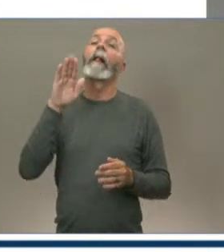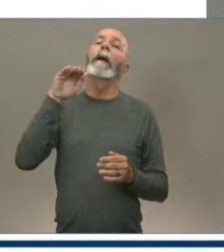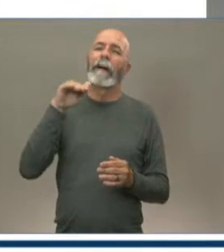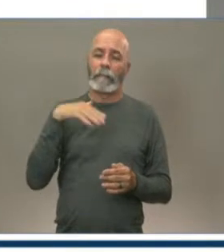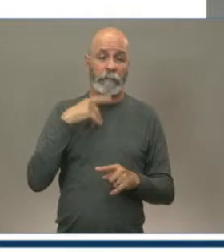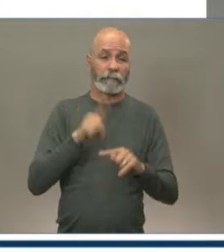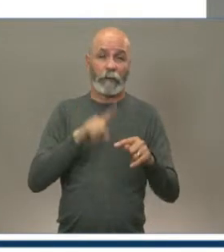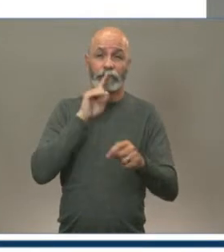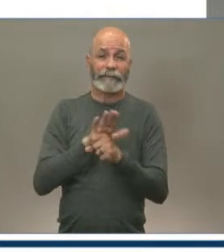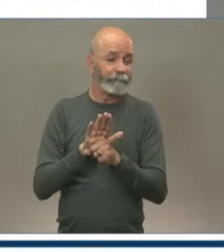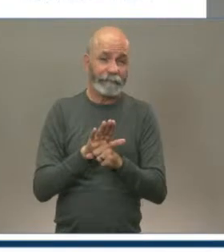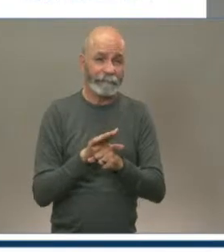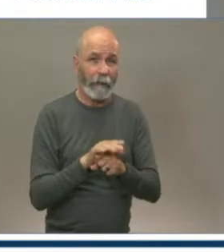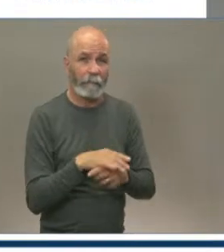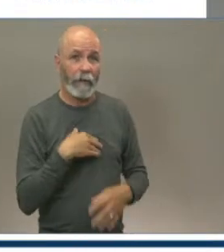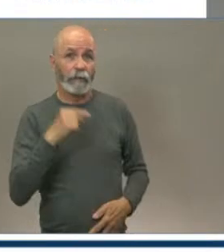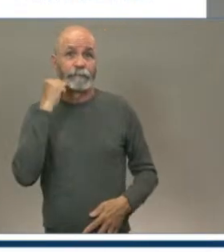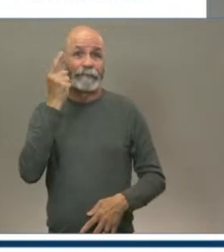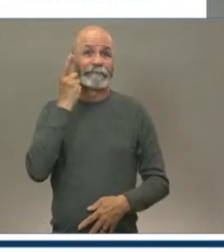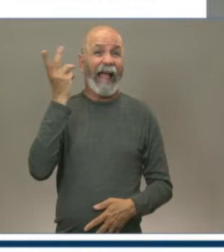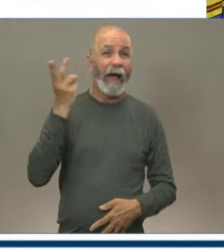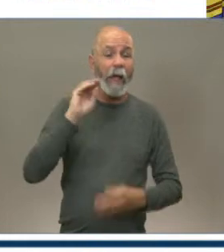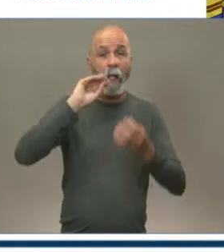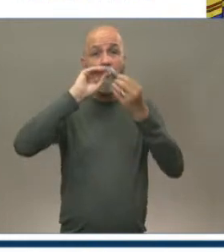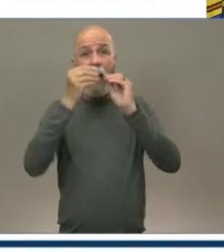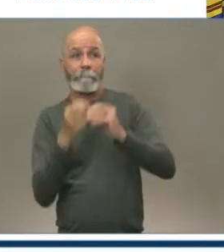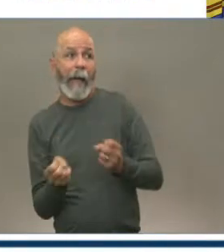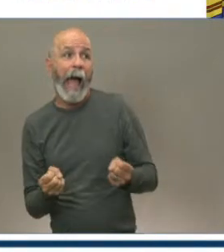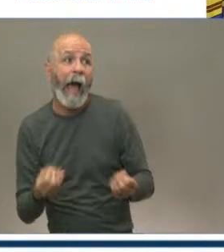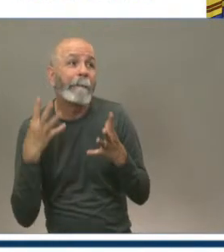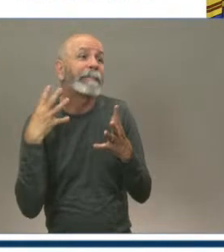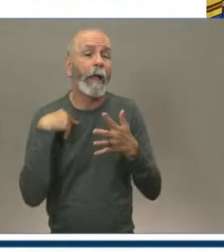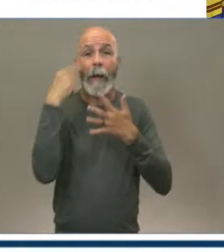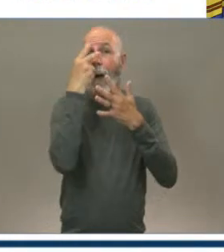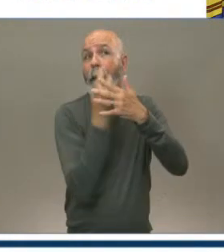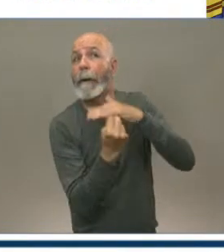the case number is going to be tomorrow. Tim,